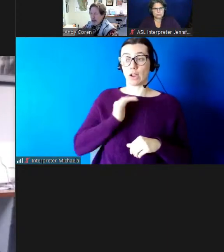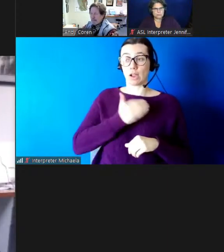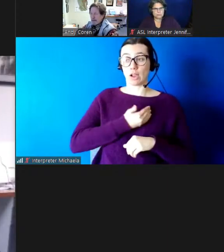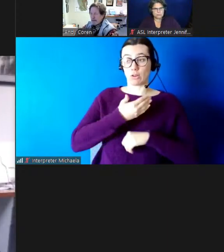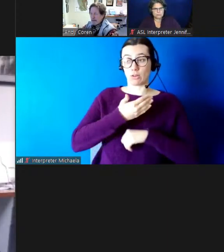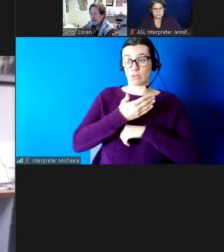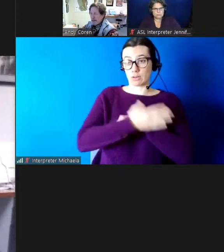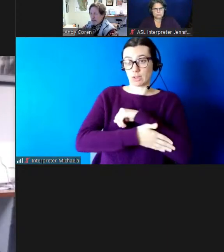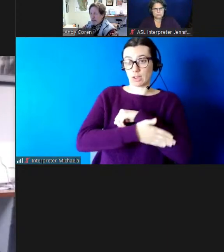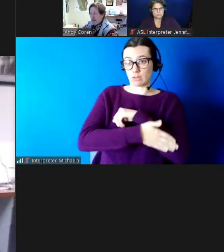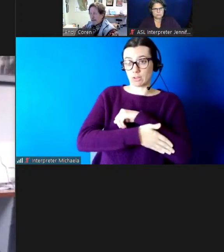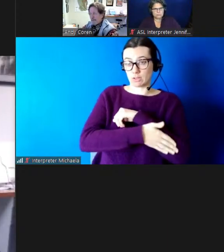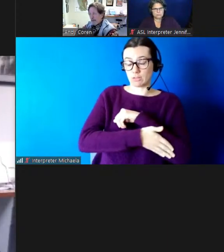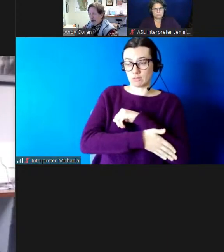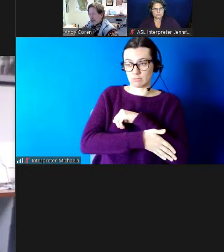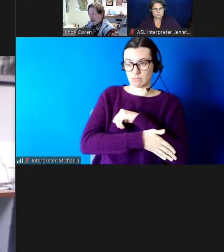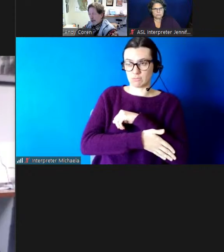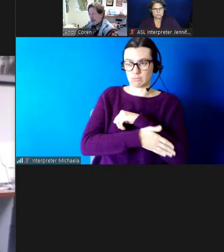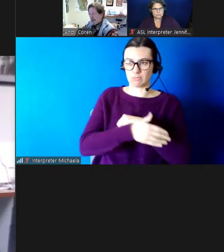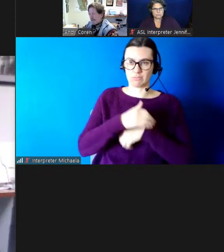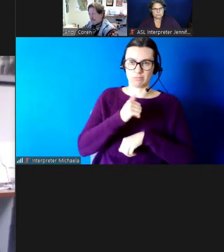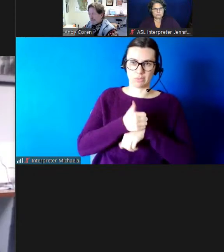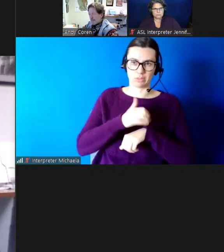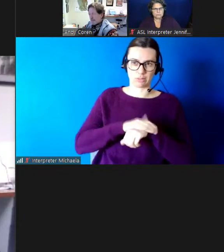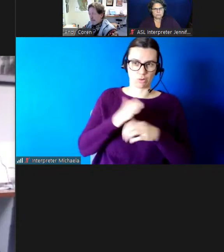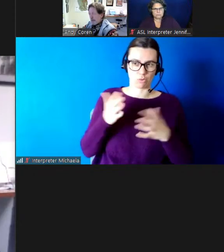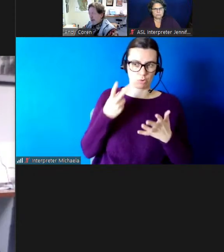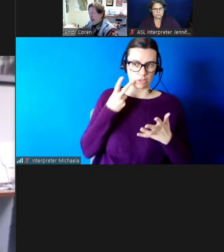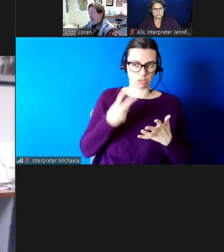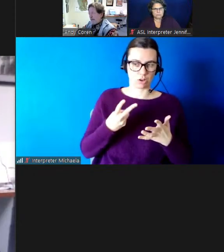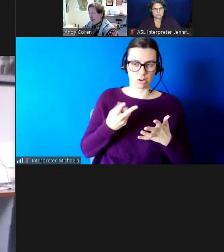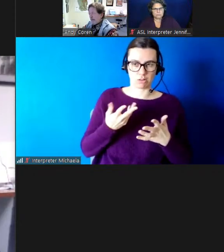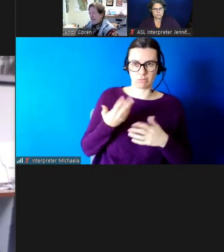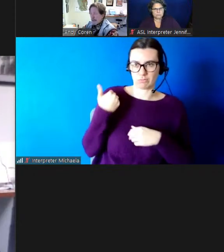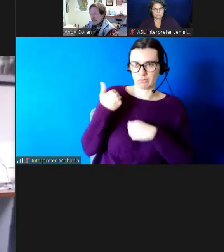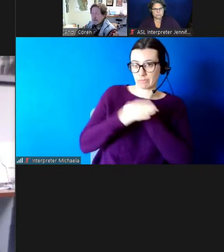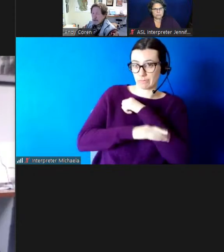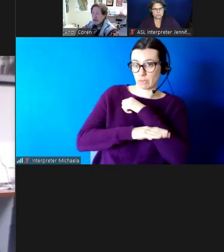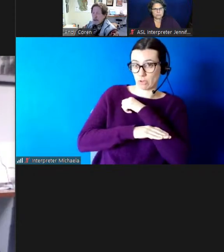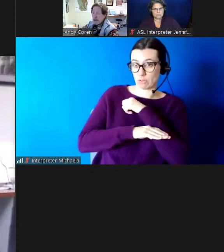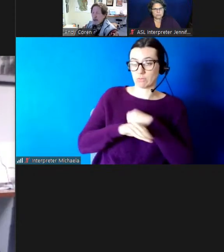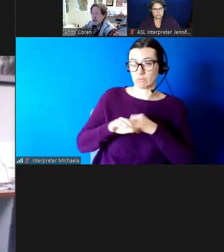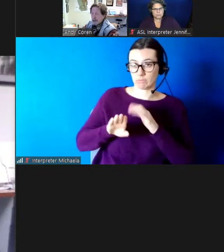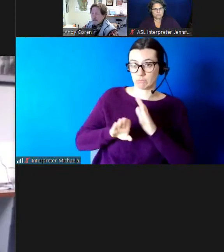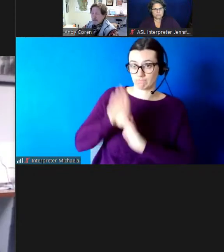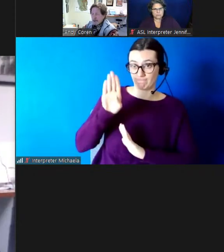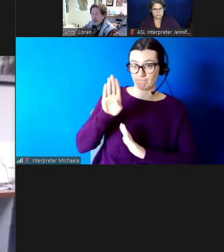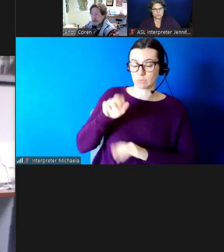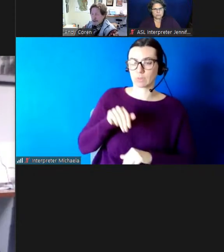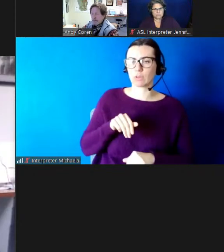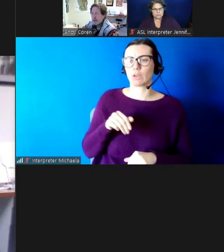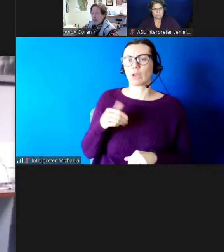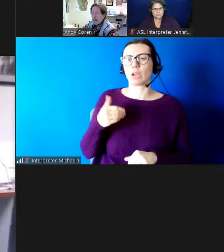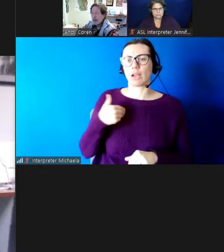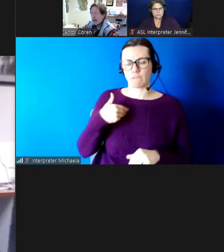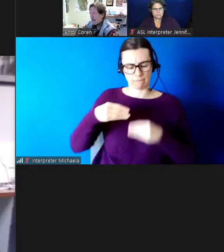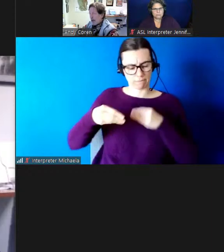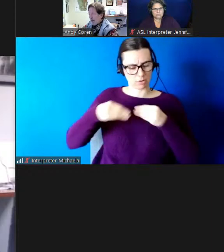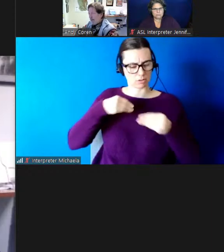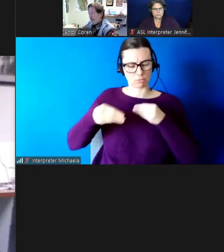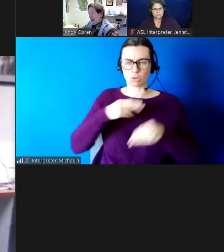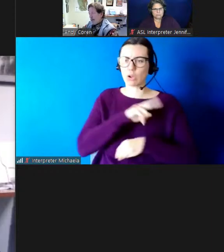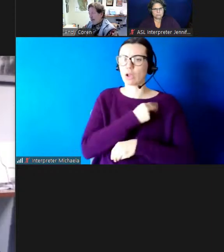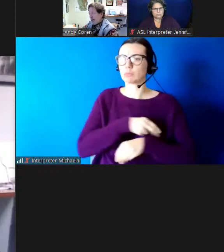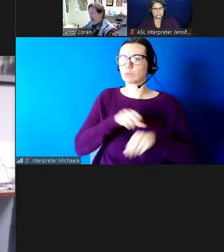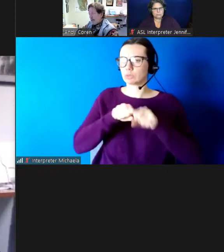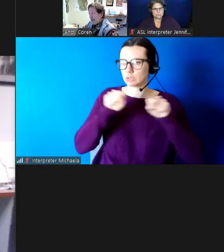saw happen in the fall surge, we have a very flexible hospital system, and I'm